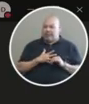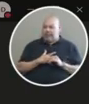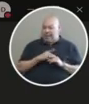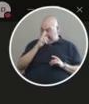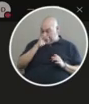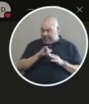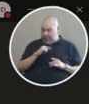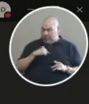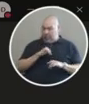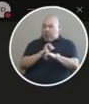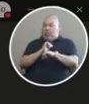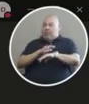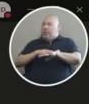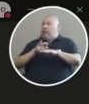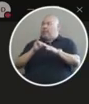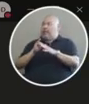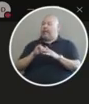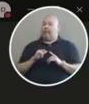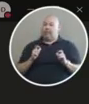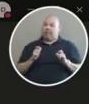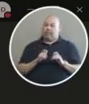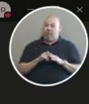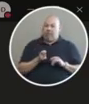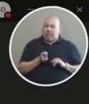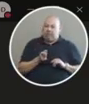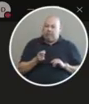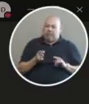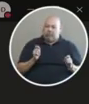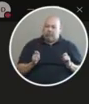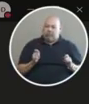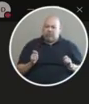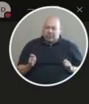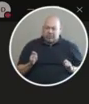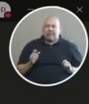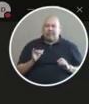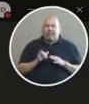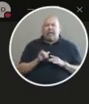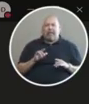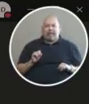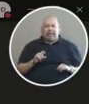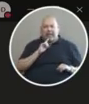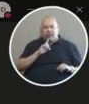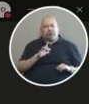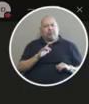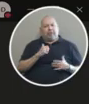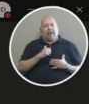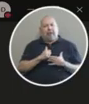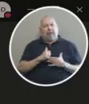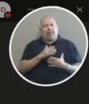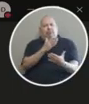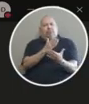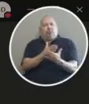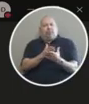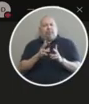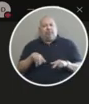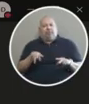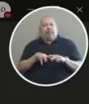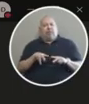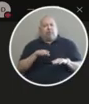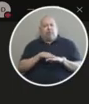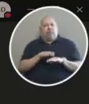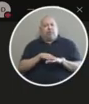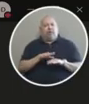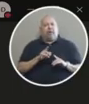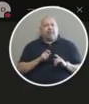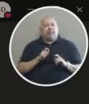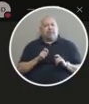we kind of worked on that, small, incremental changes that could actually have proven value over